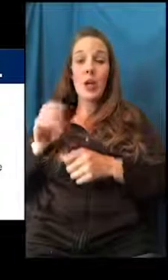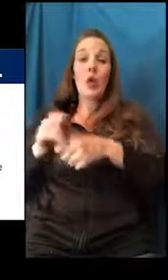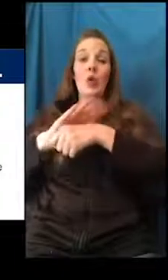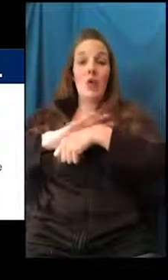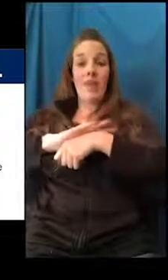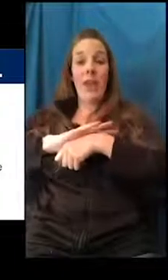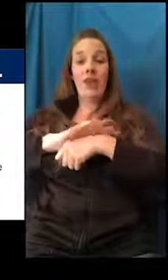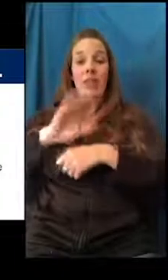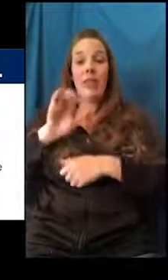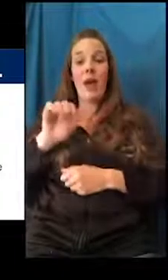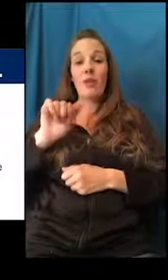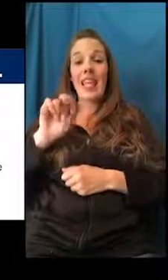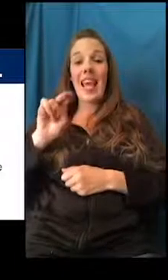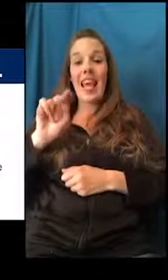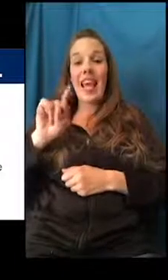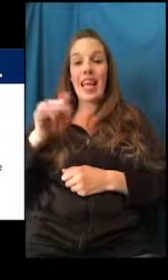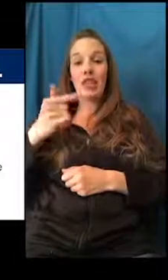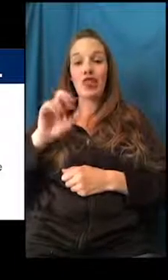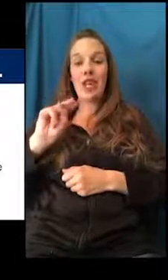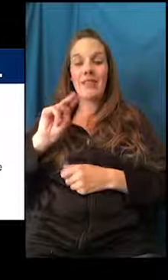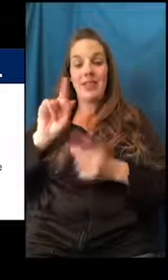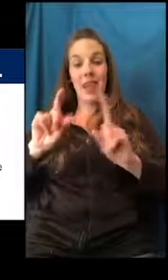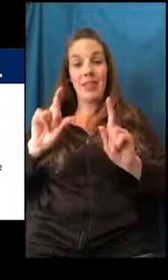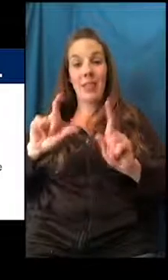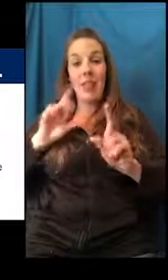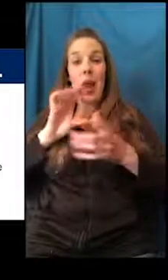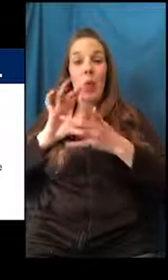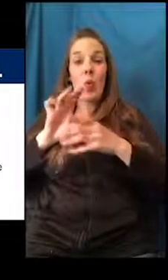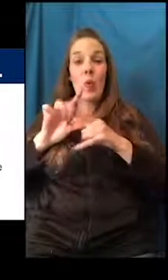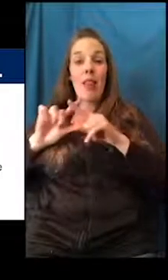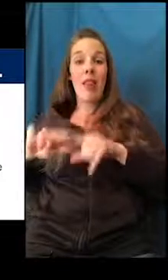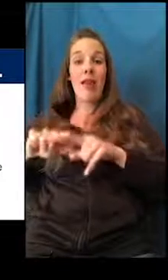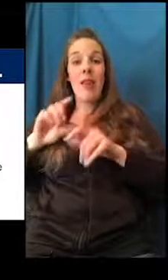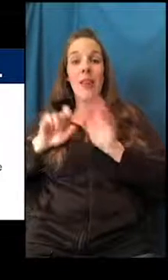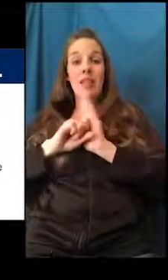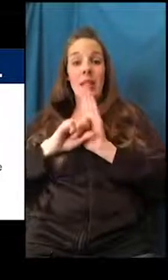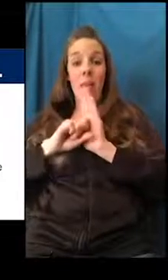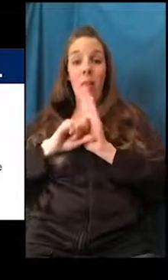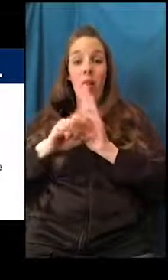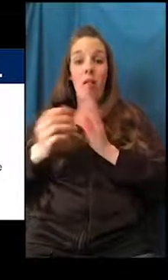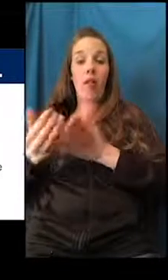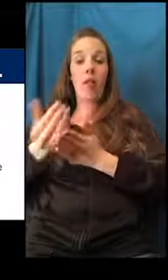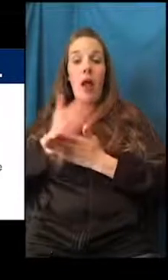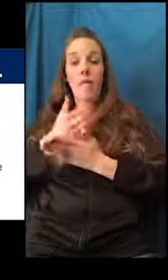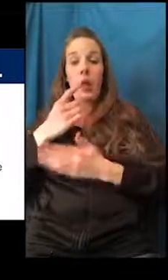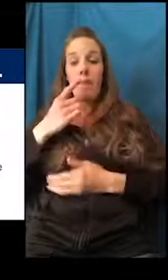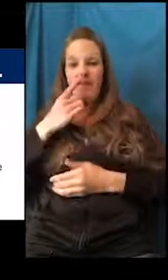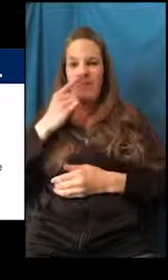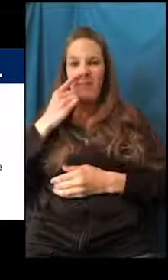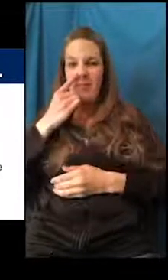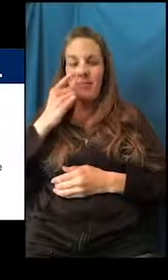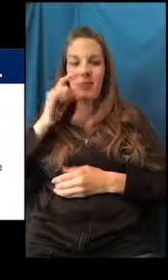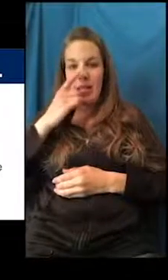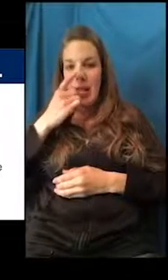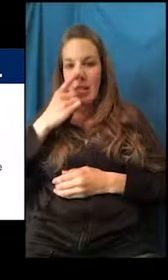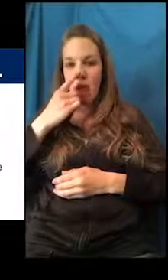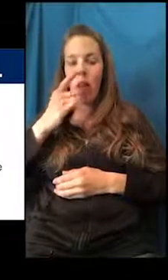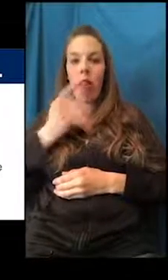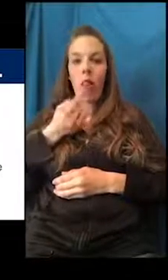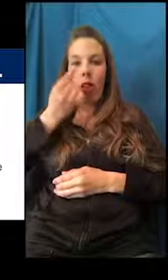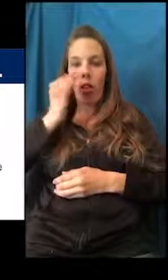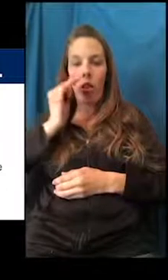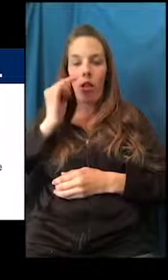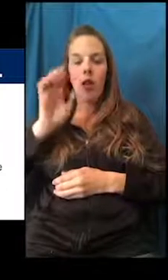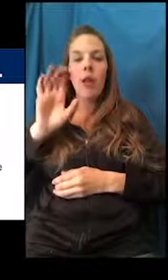and that test relied on the sample collected from, the nasal passage. The test detected the